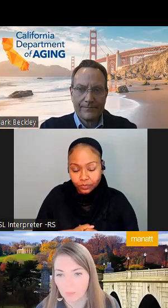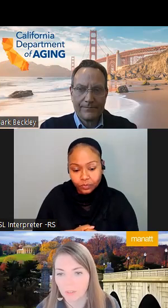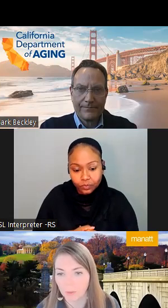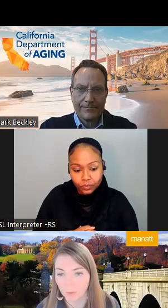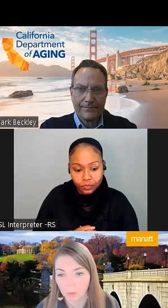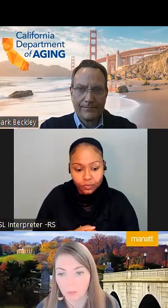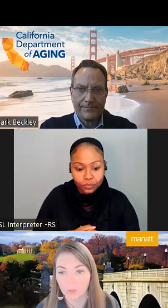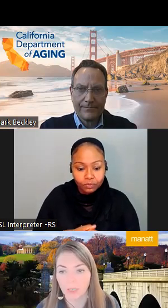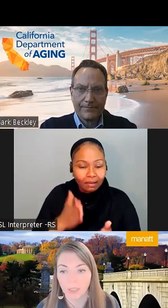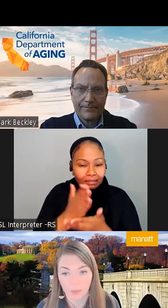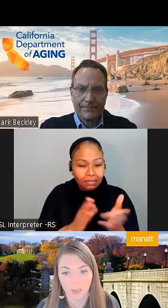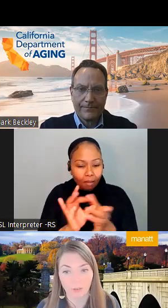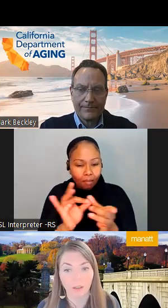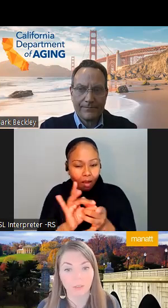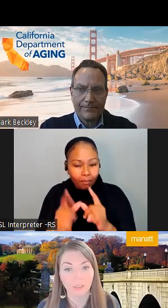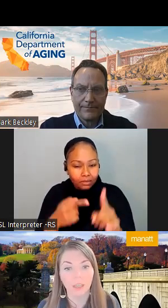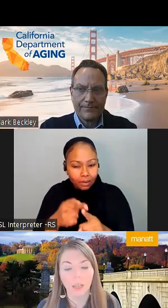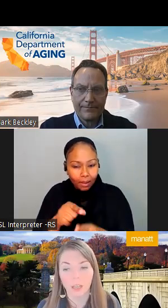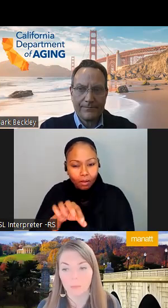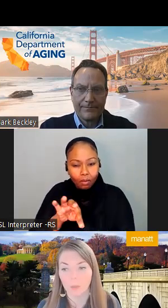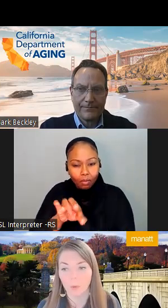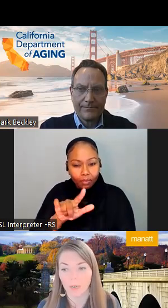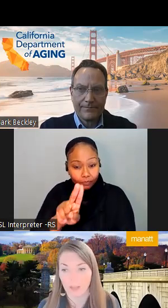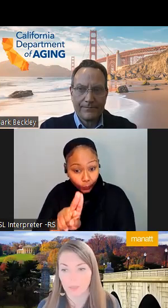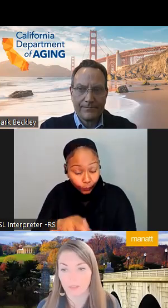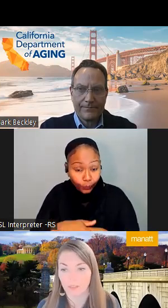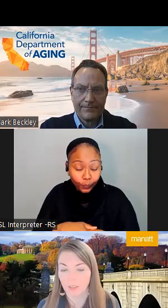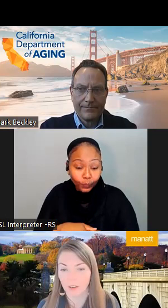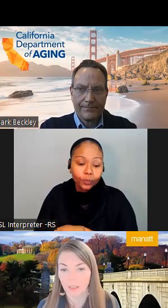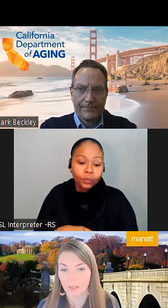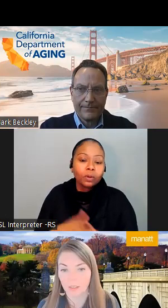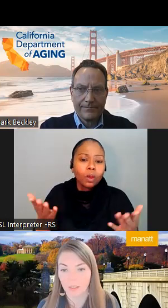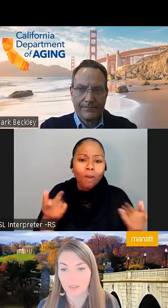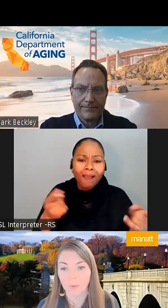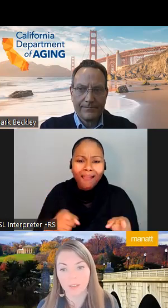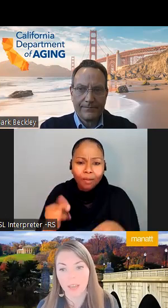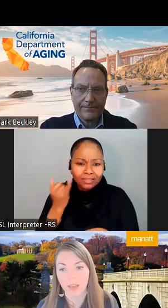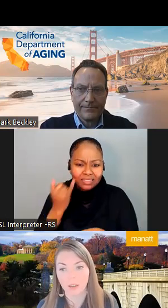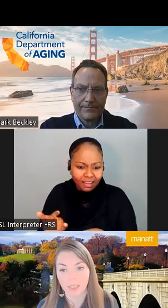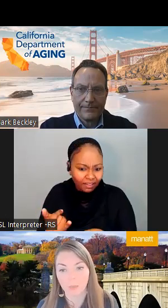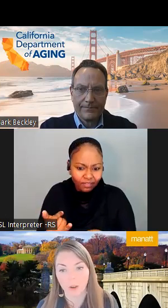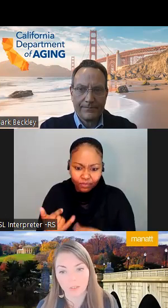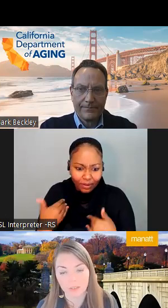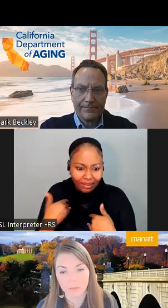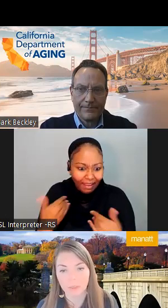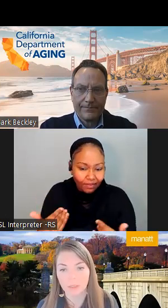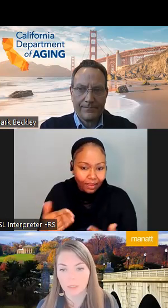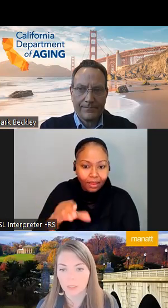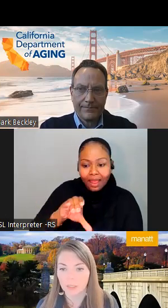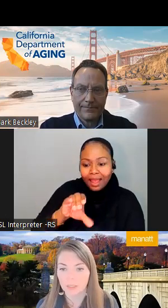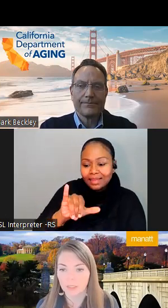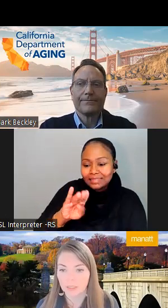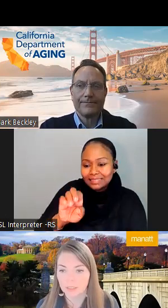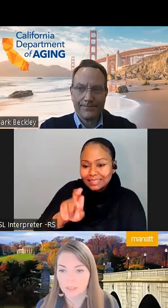And some additional comments around the flu, and a comment around what happens if there is a cyber attack on an EMR system.